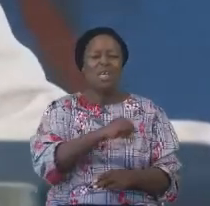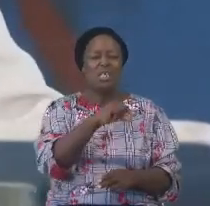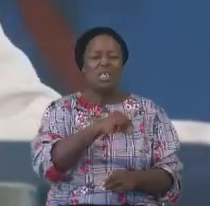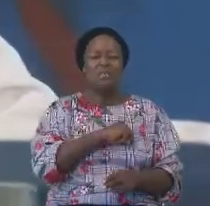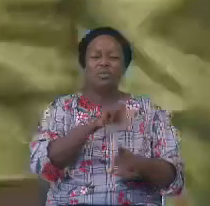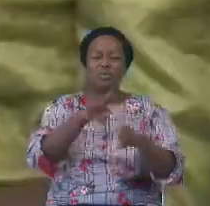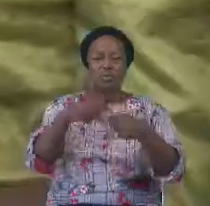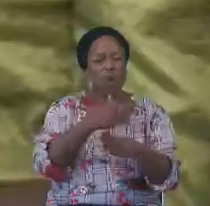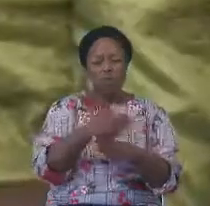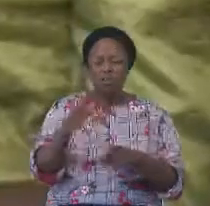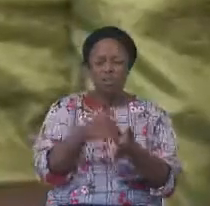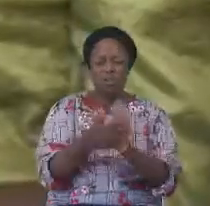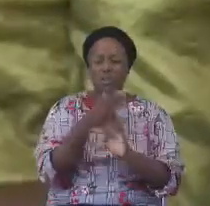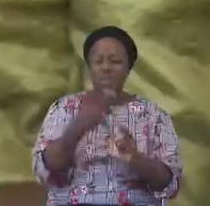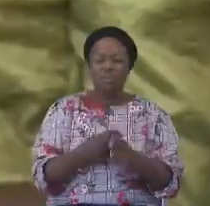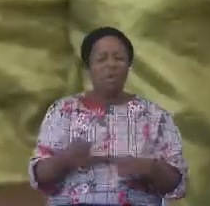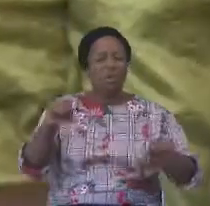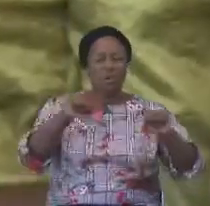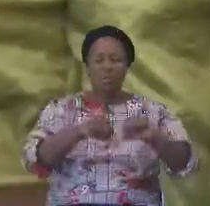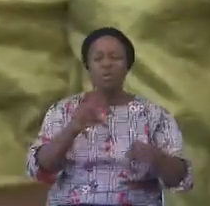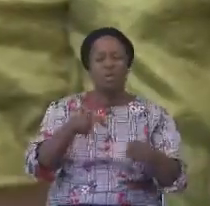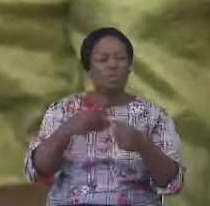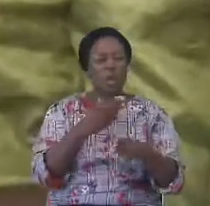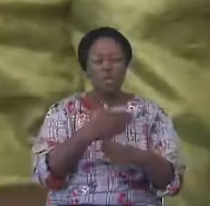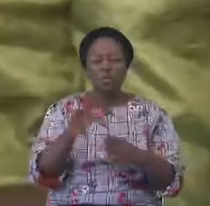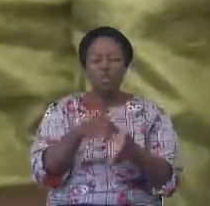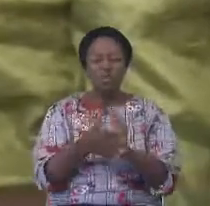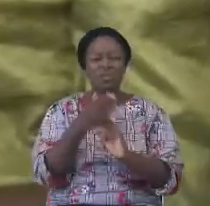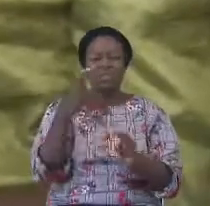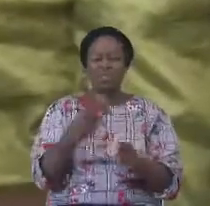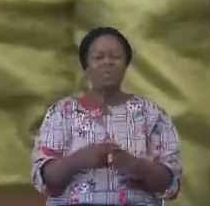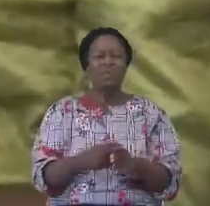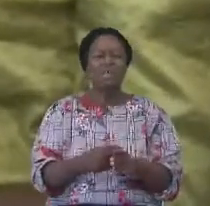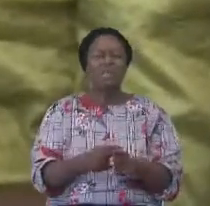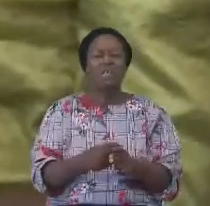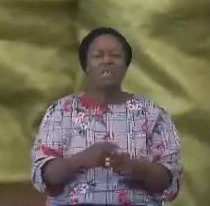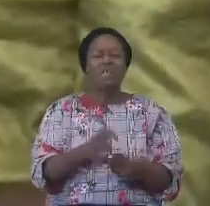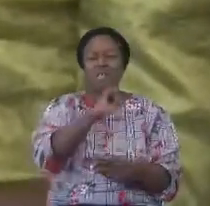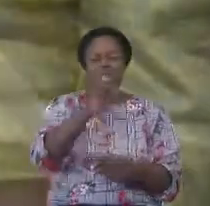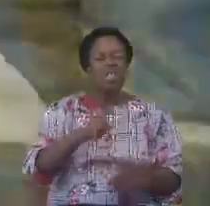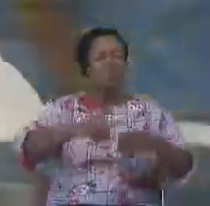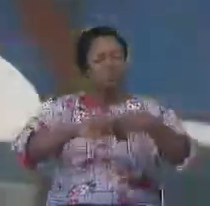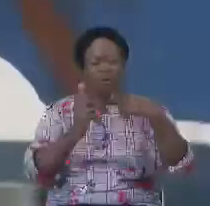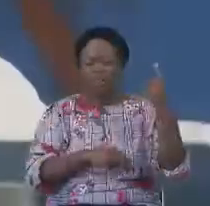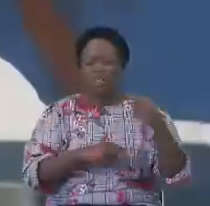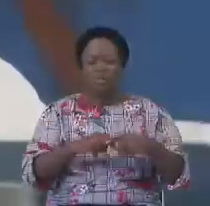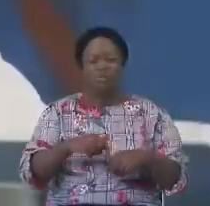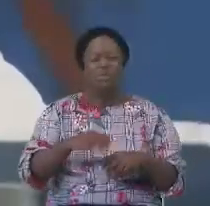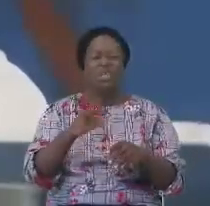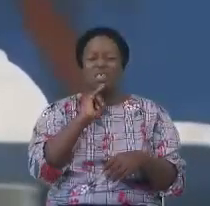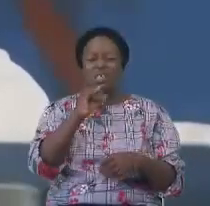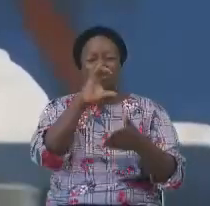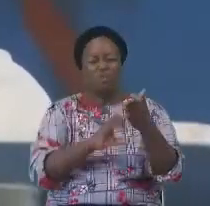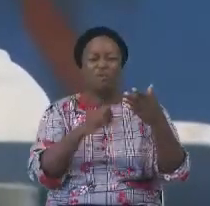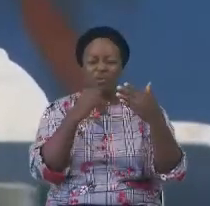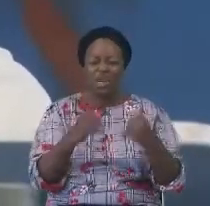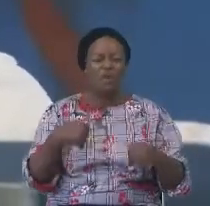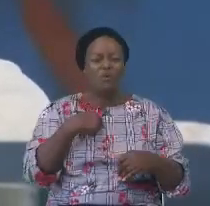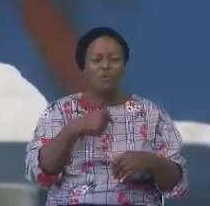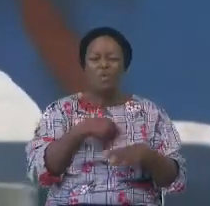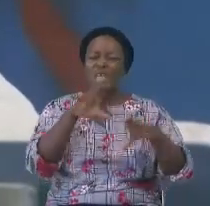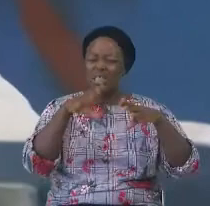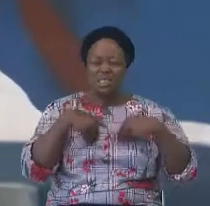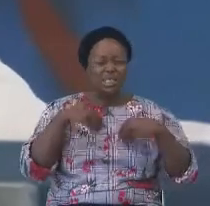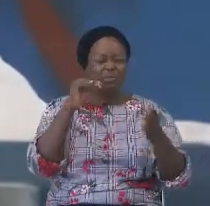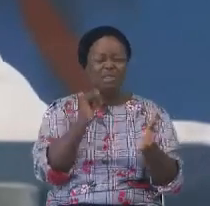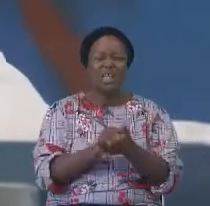in Jesus' name. Guilt, go away. Condemnation, go away.